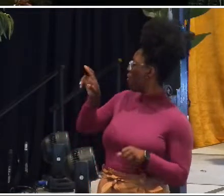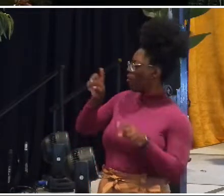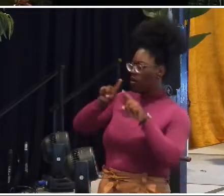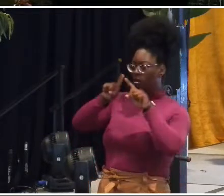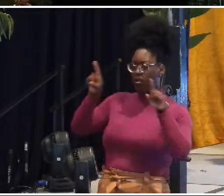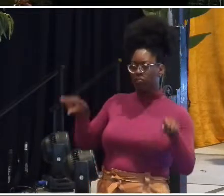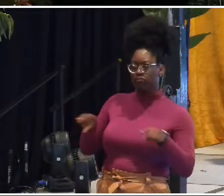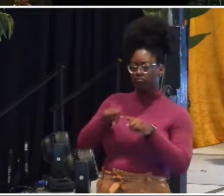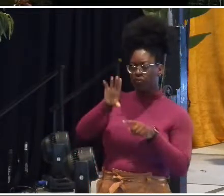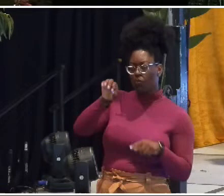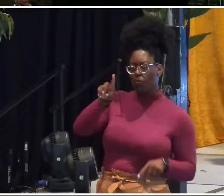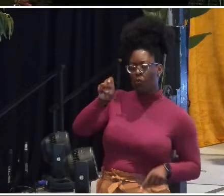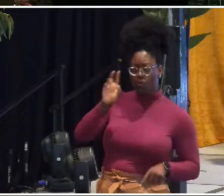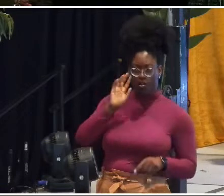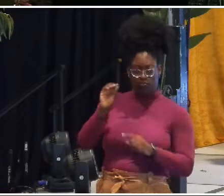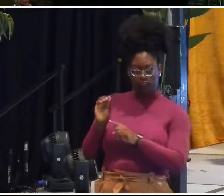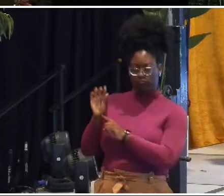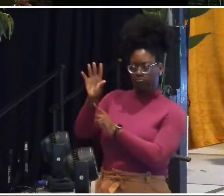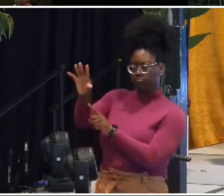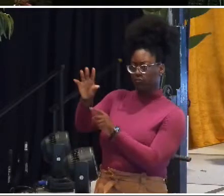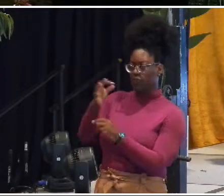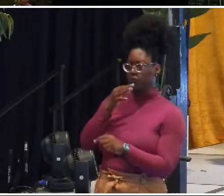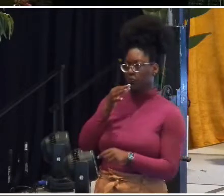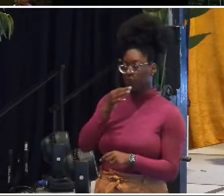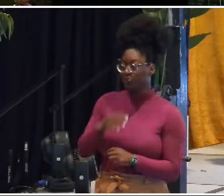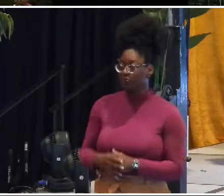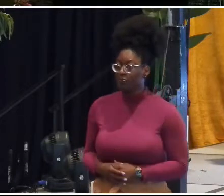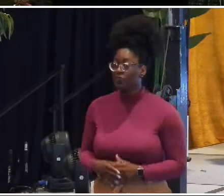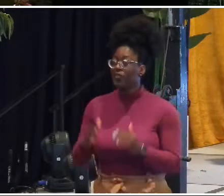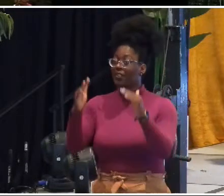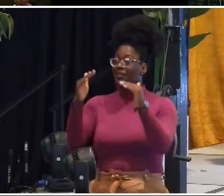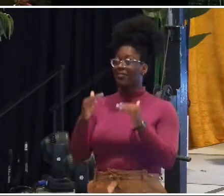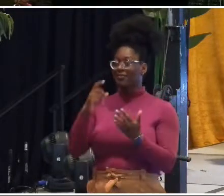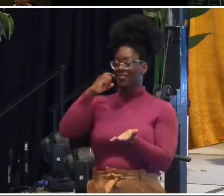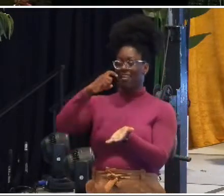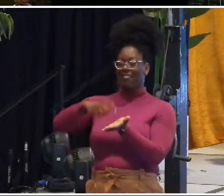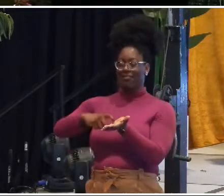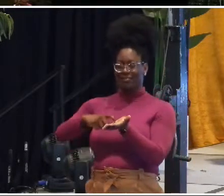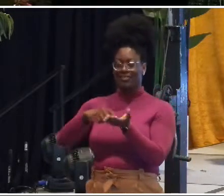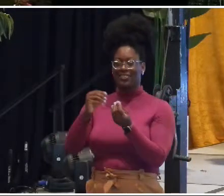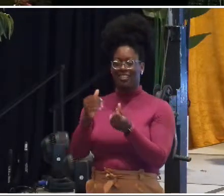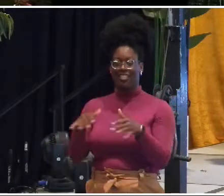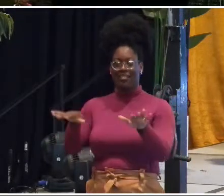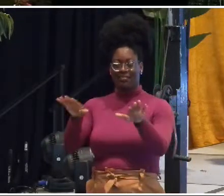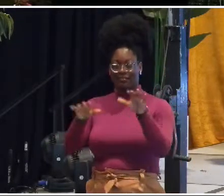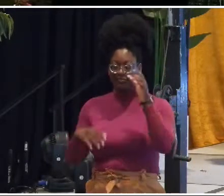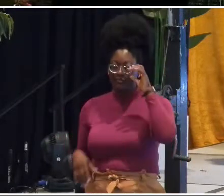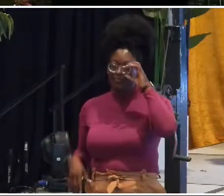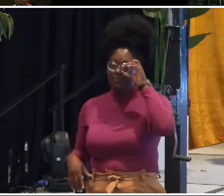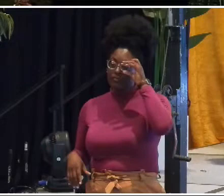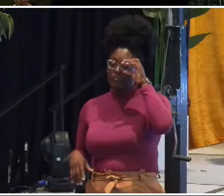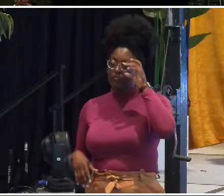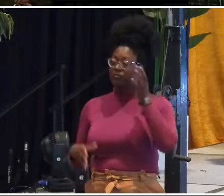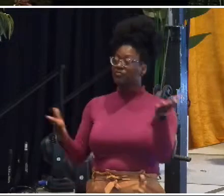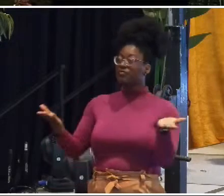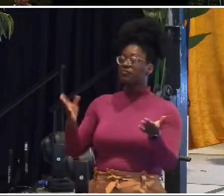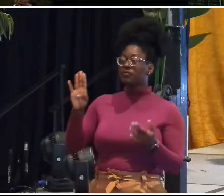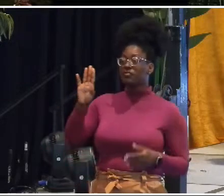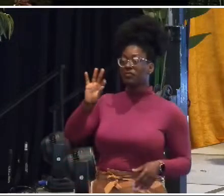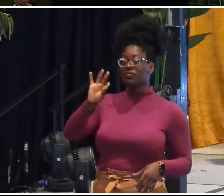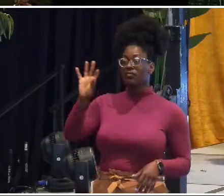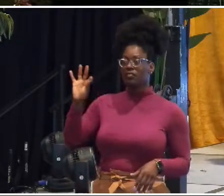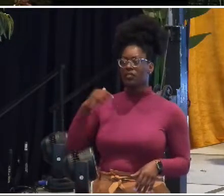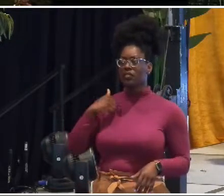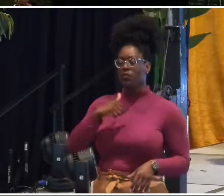So now, our land acknowledgement. At Black Feminist Future, we center our work in the legacy of